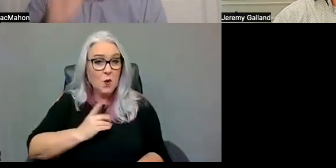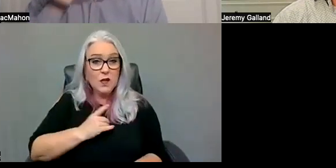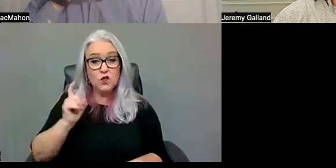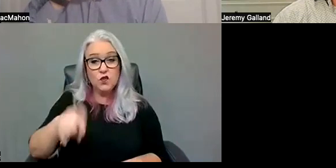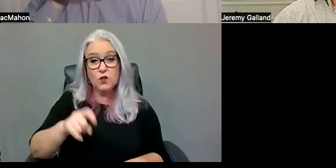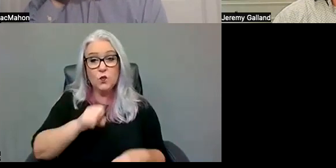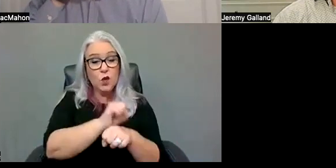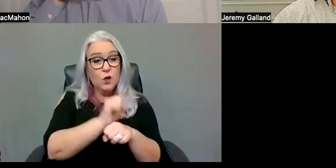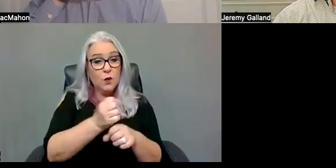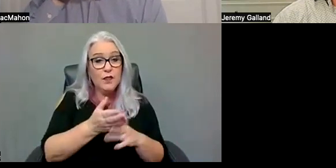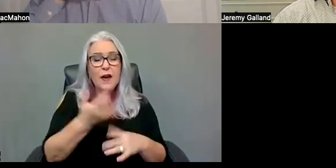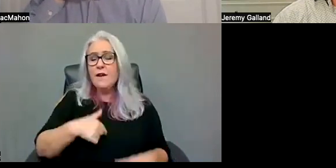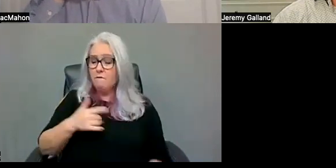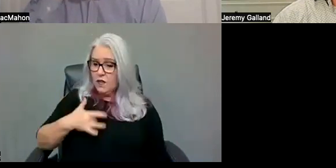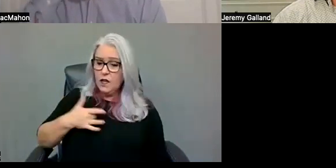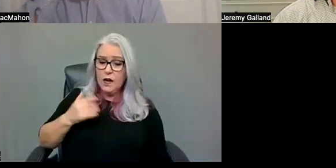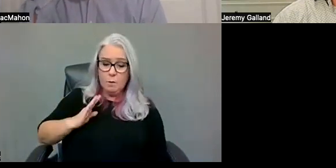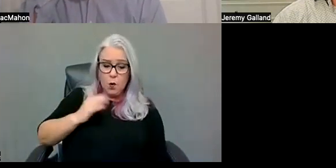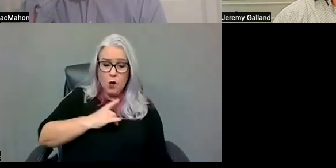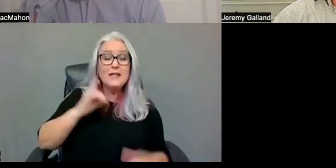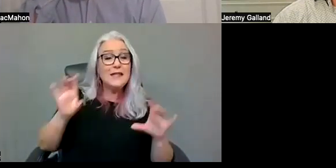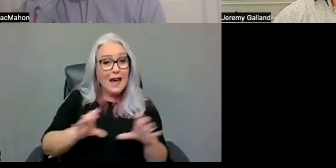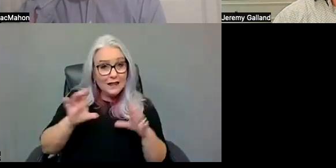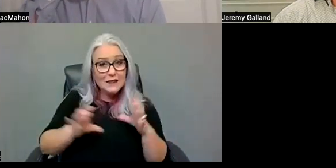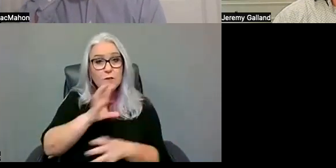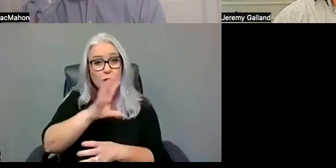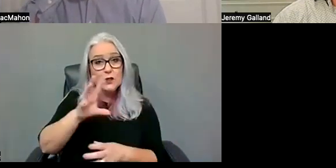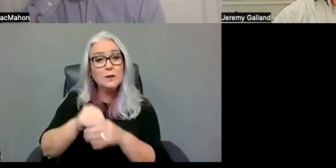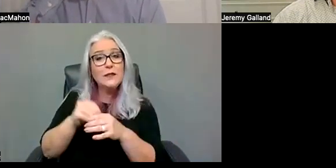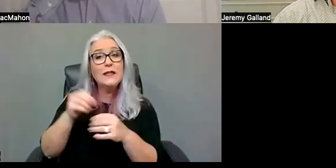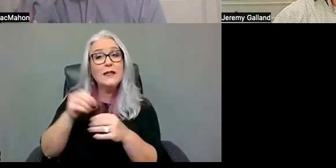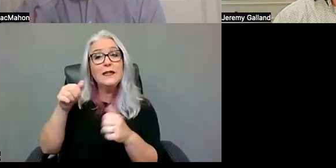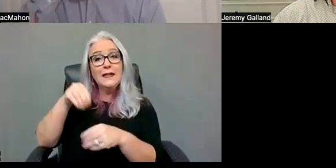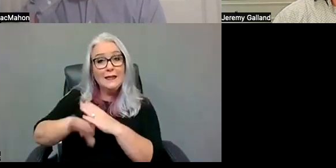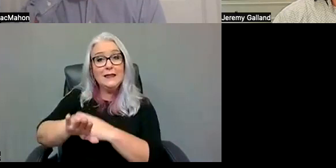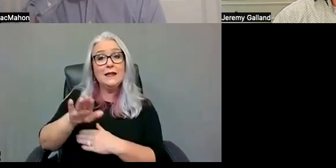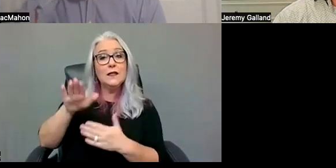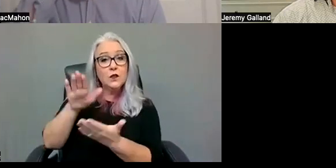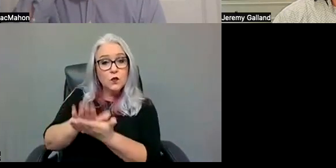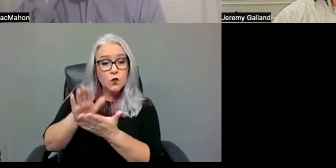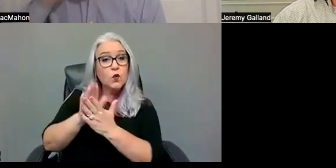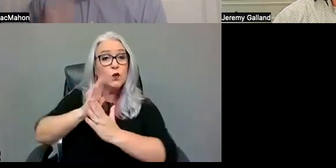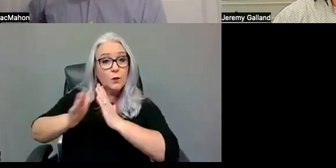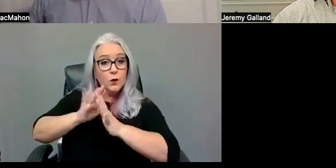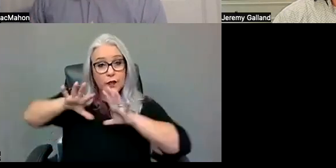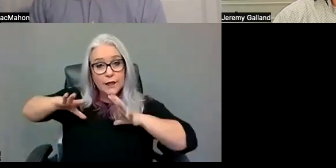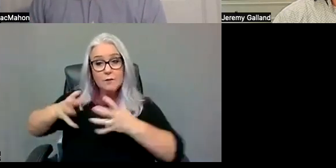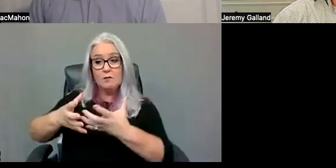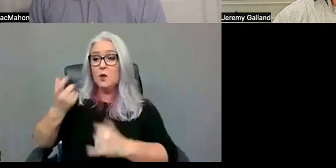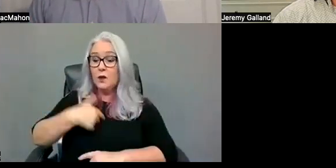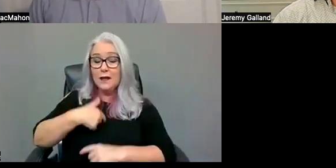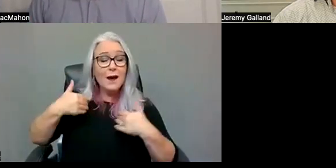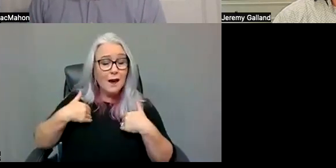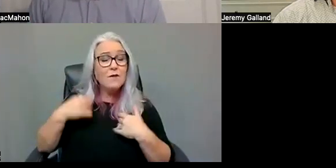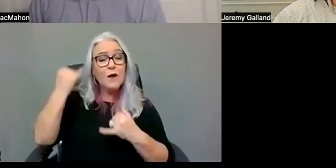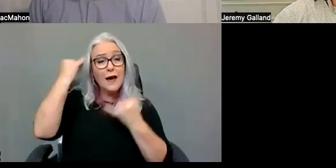we're active participants in the school community and have ideas and liaison